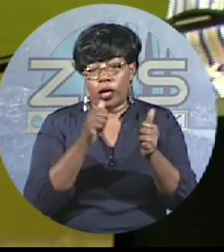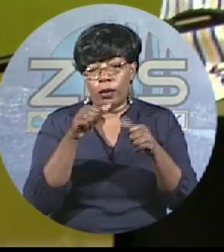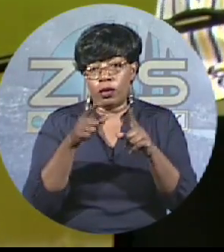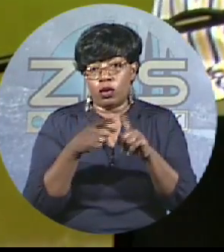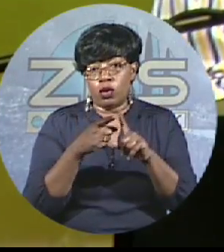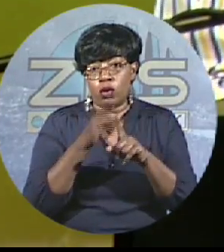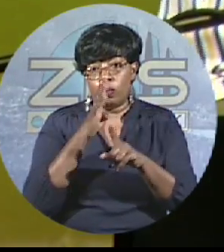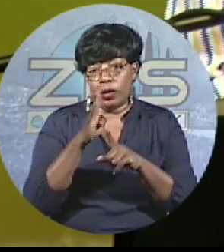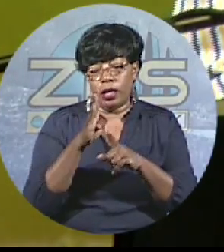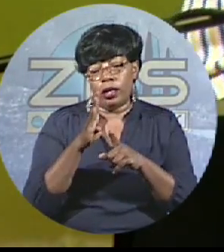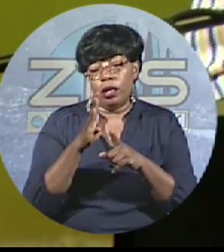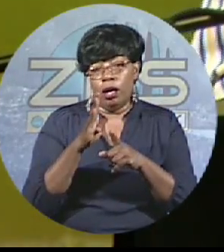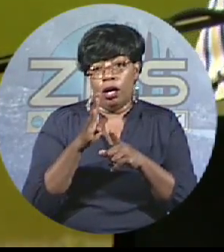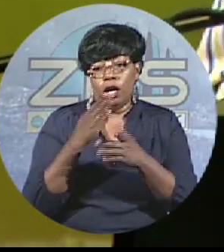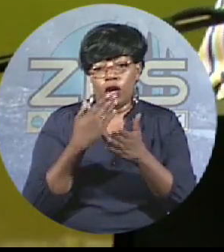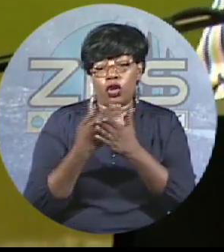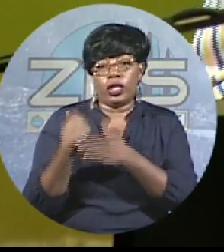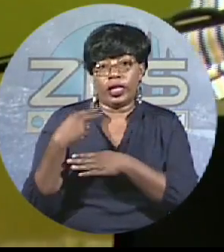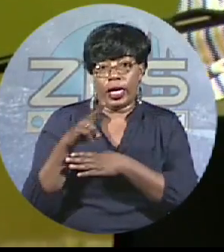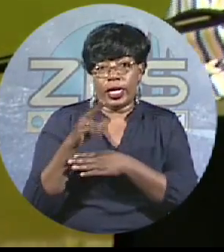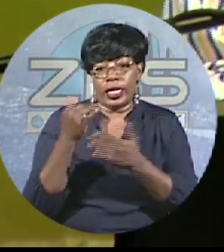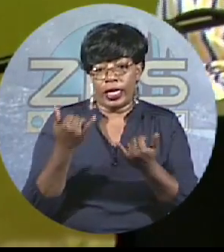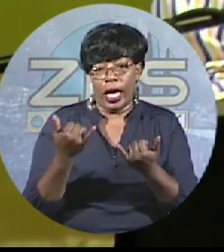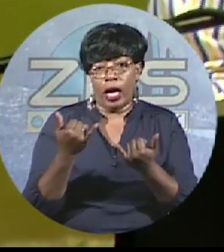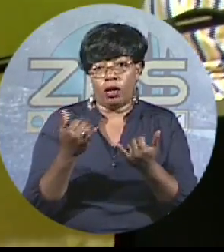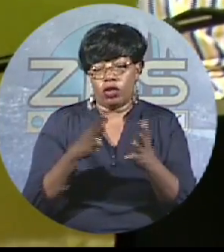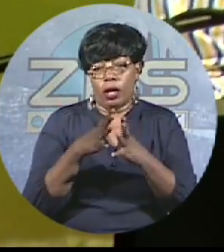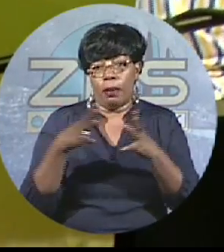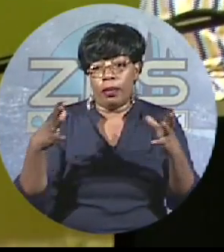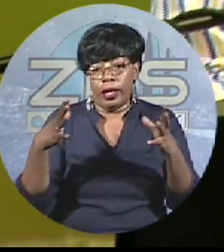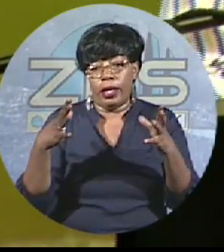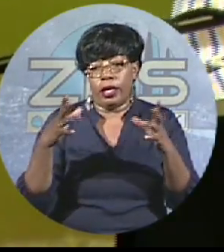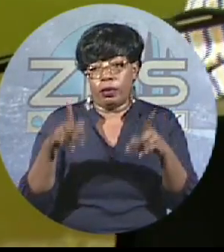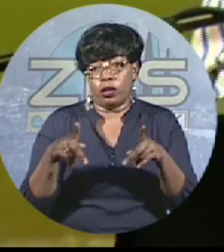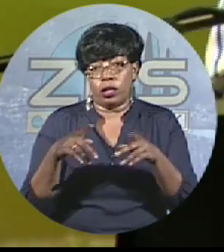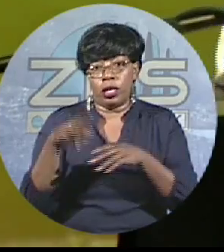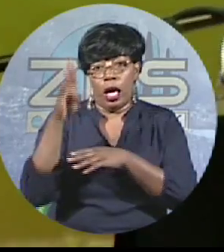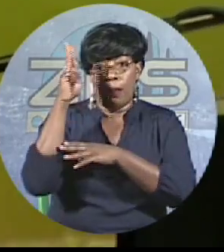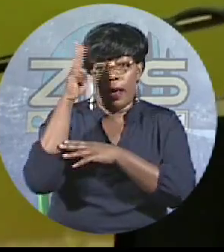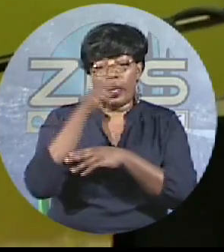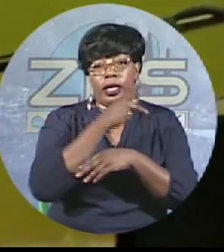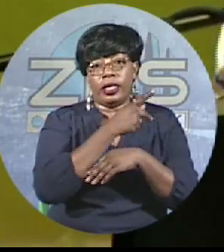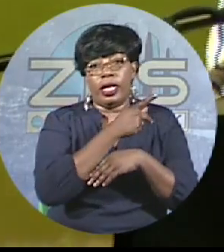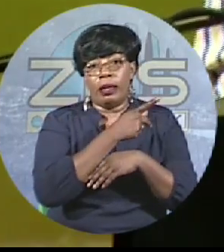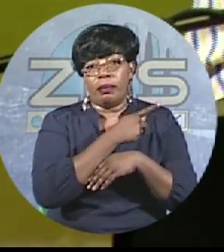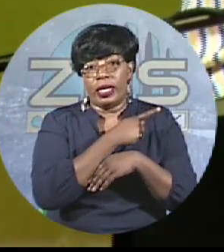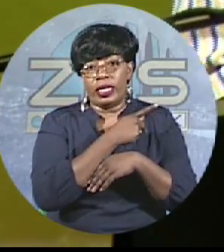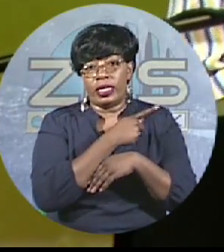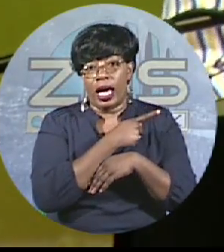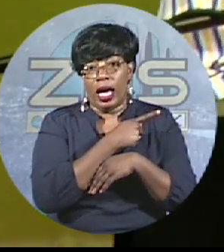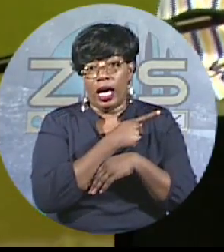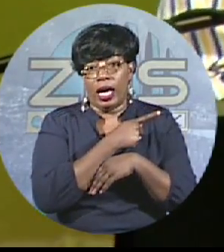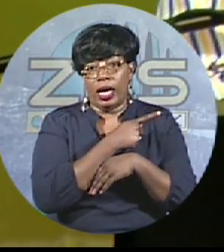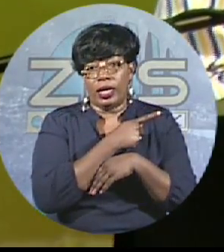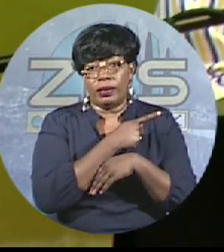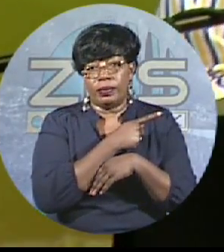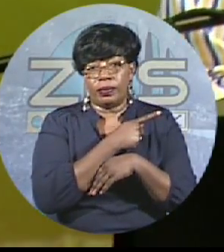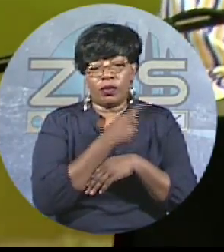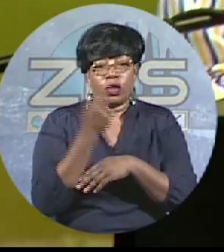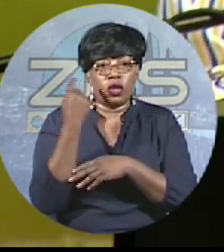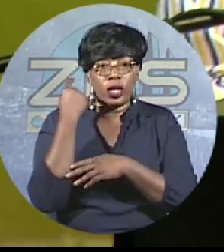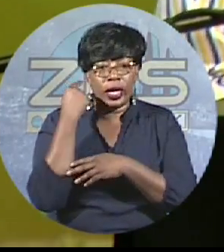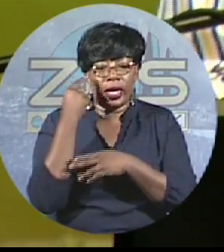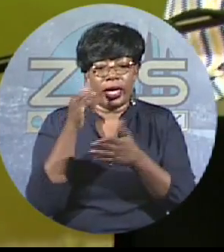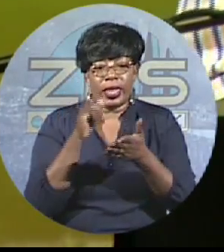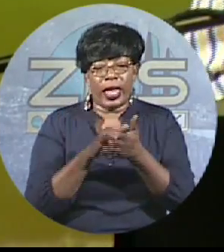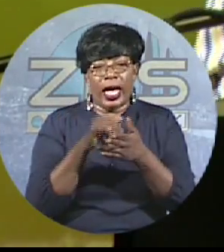a candidate. Now I move to the big one. Michael Pintard. You hear that name?